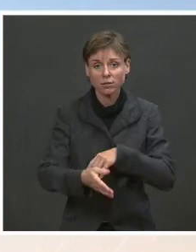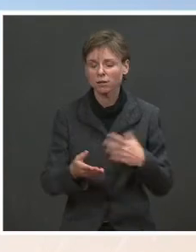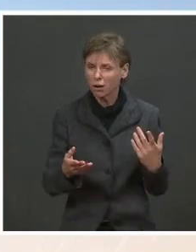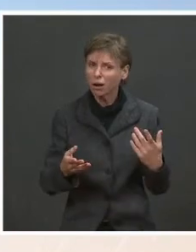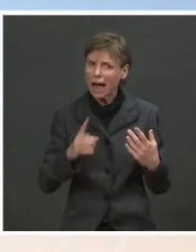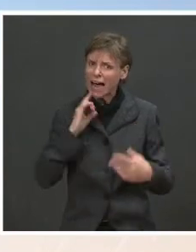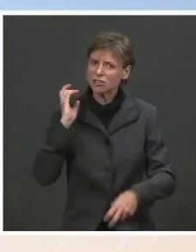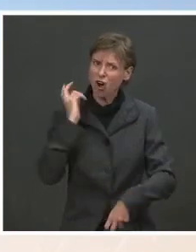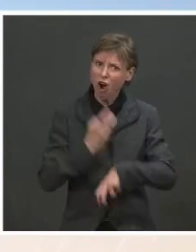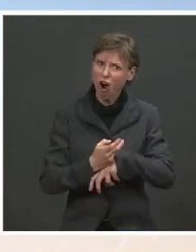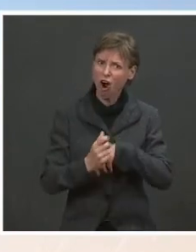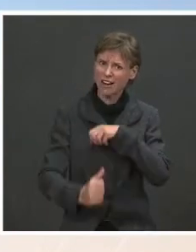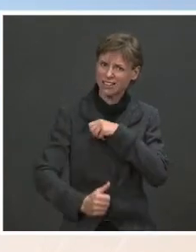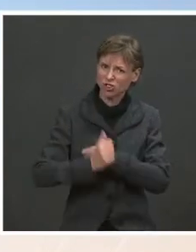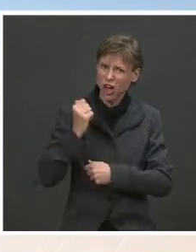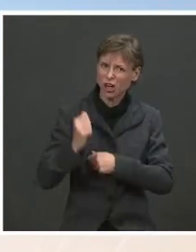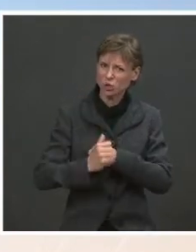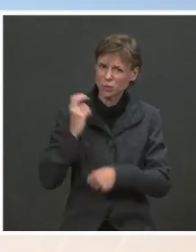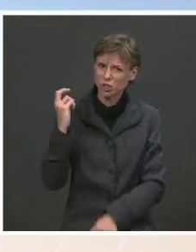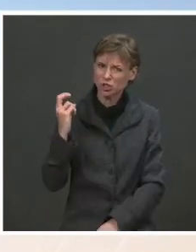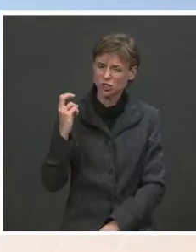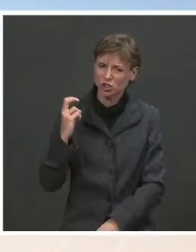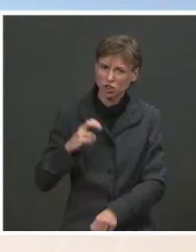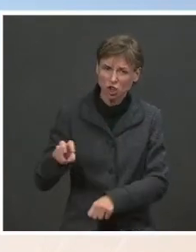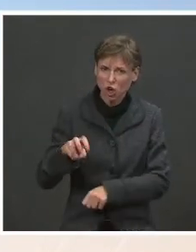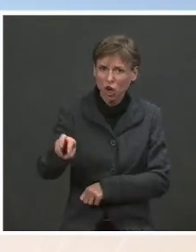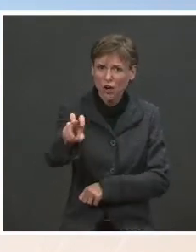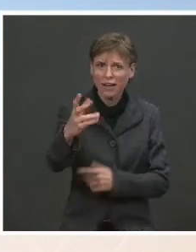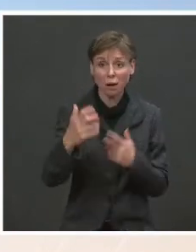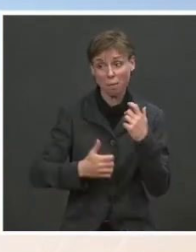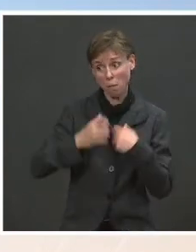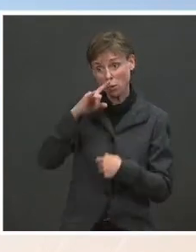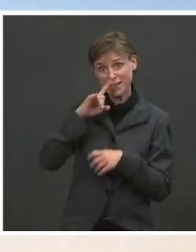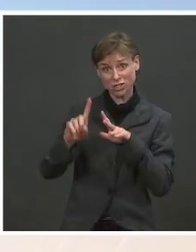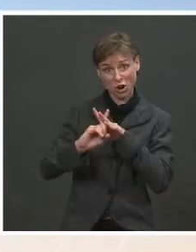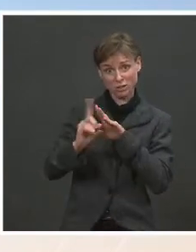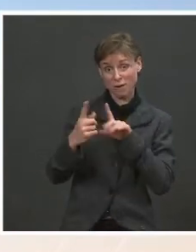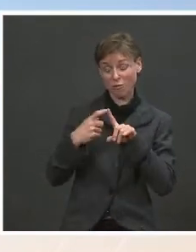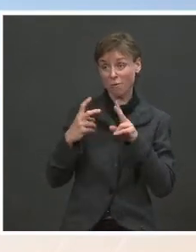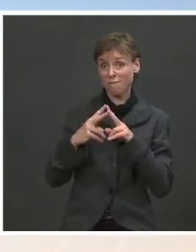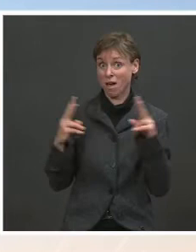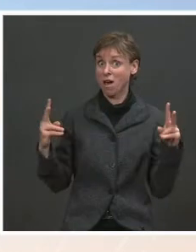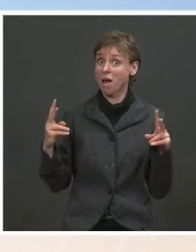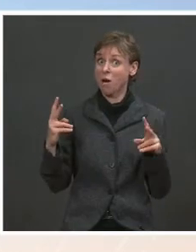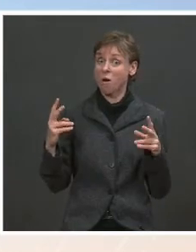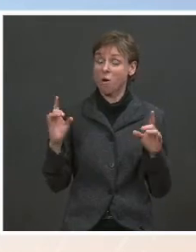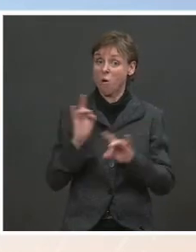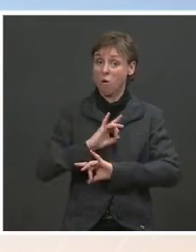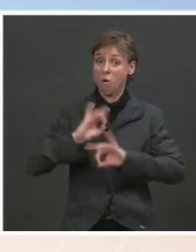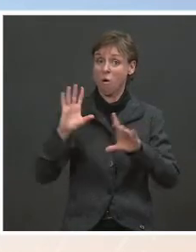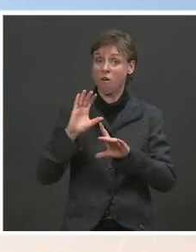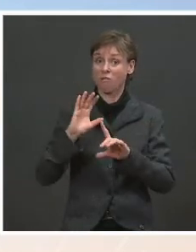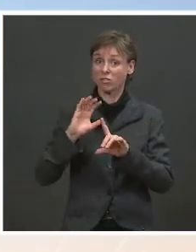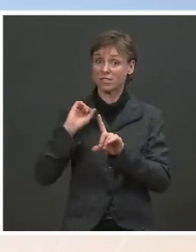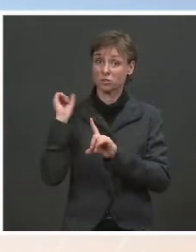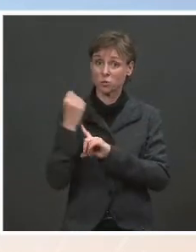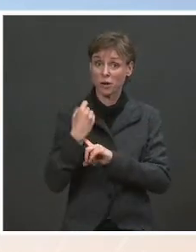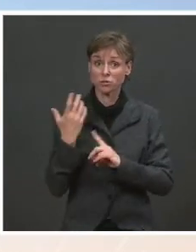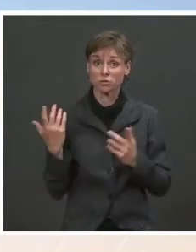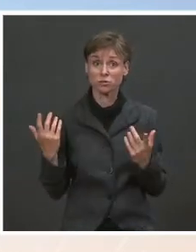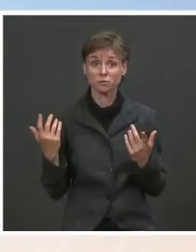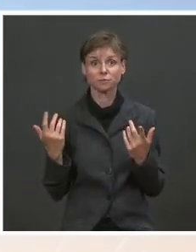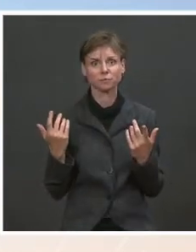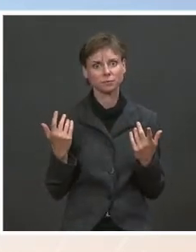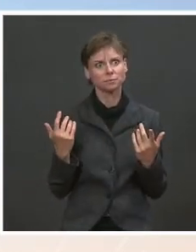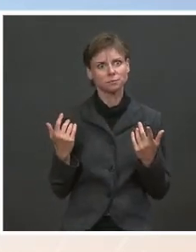these kids are fleeing very challenging circumstances. And his view is that there's a number of steps we need to take and steps that he hopes he can